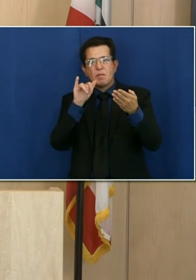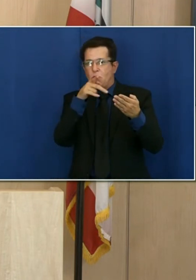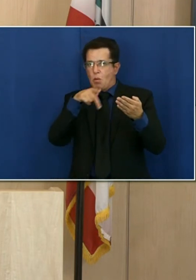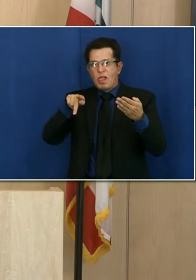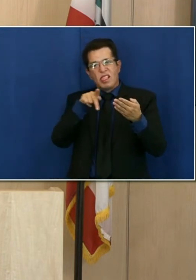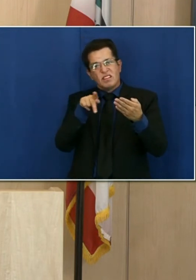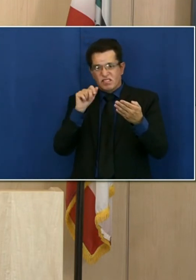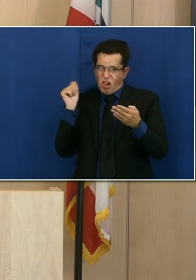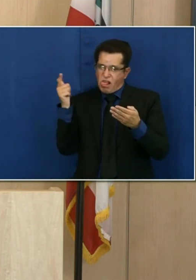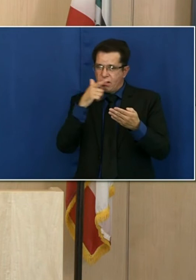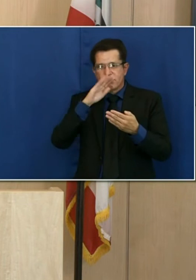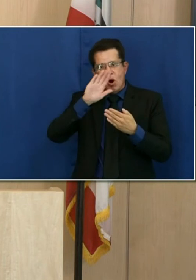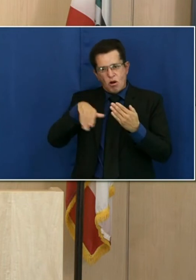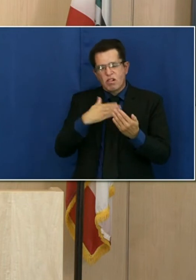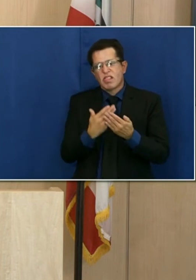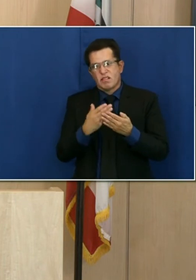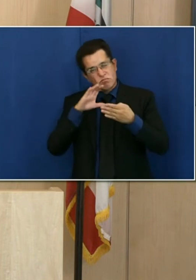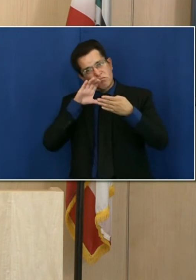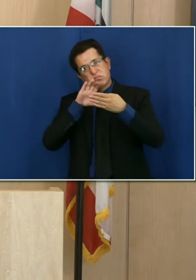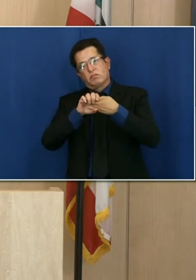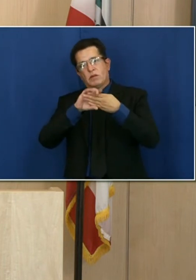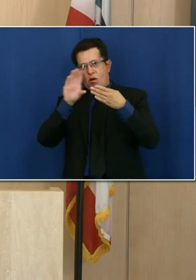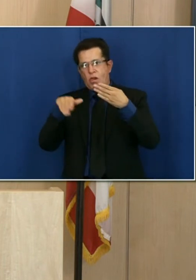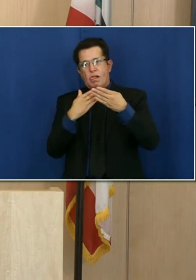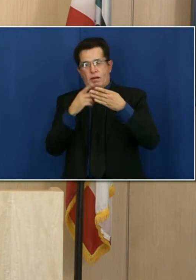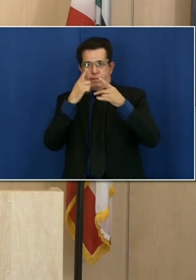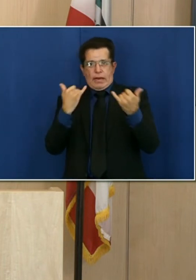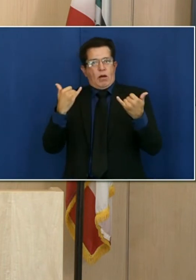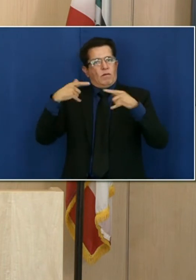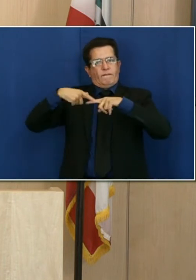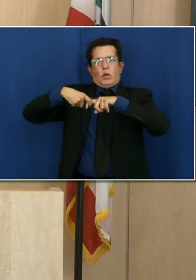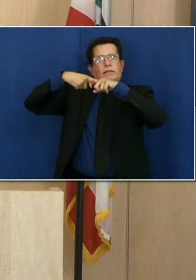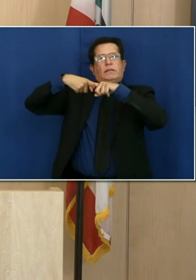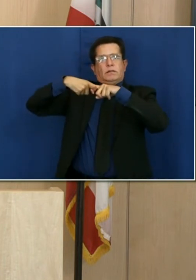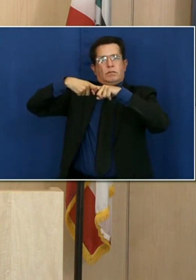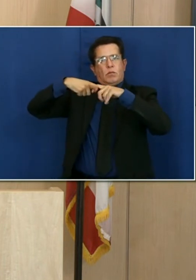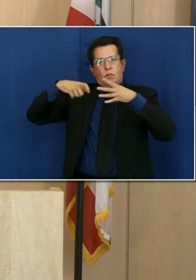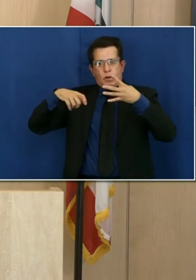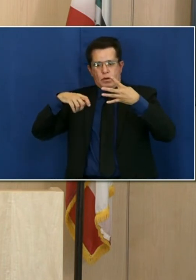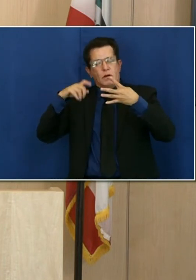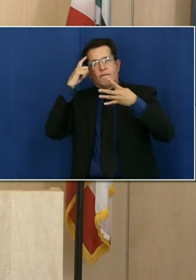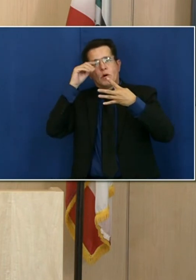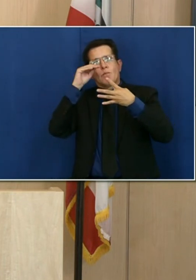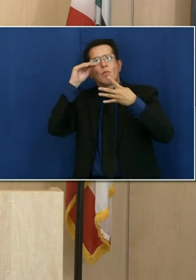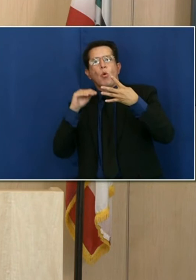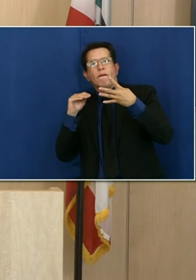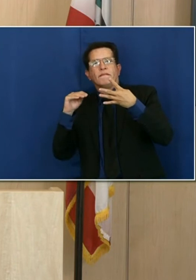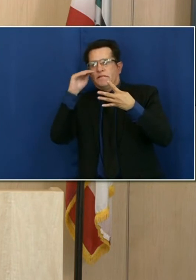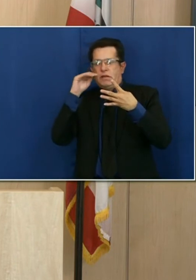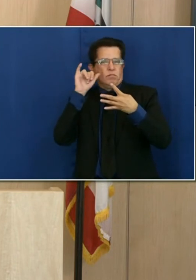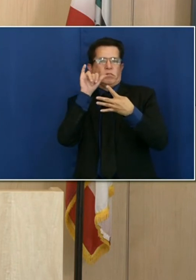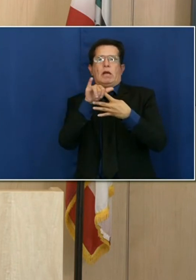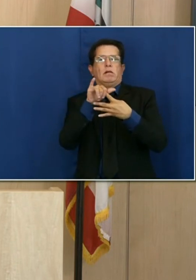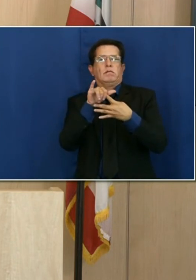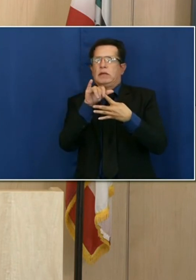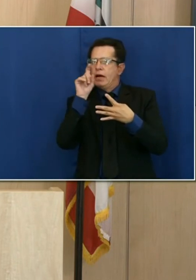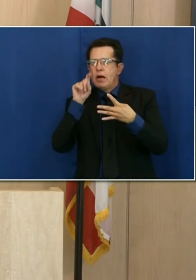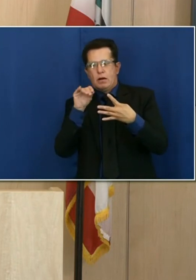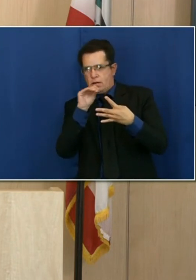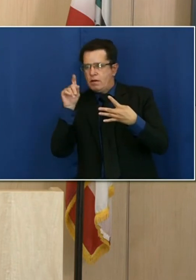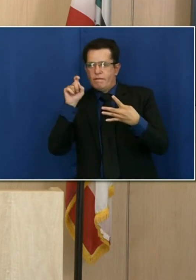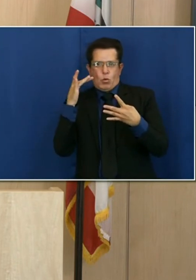respective tier. But again, there is a freeze on moving from one tier to another at this time until further